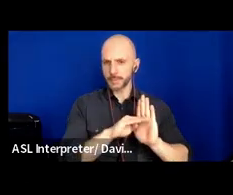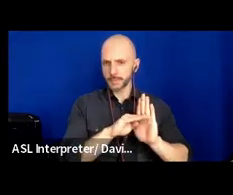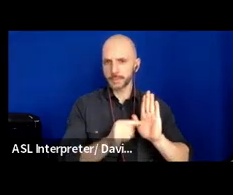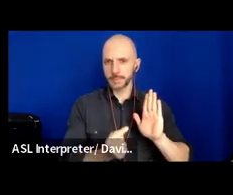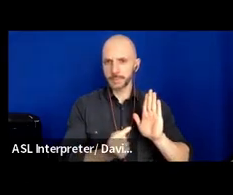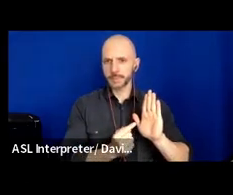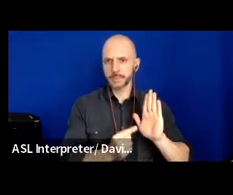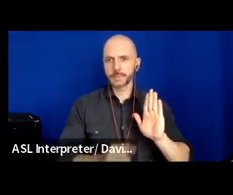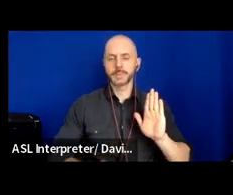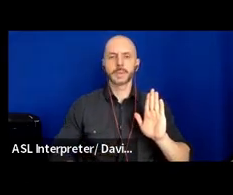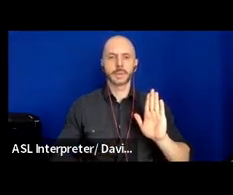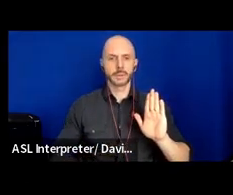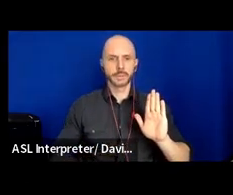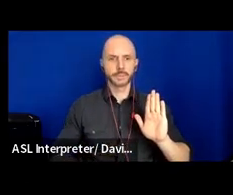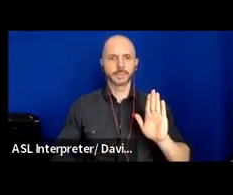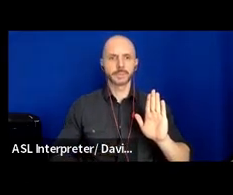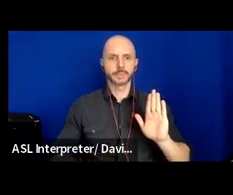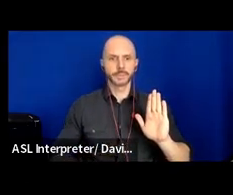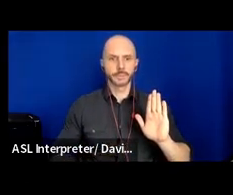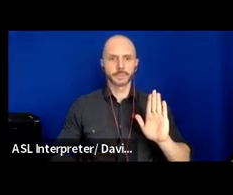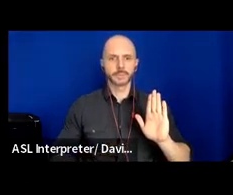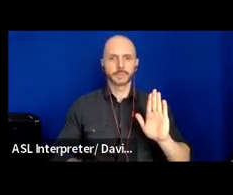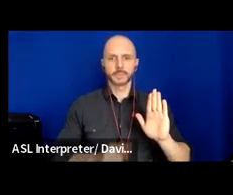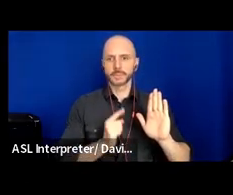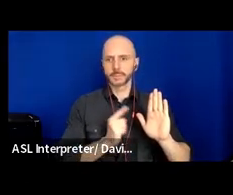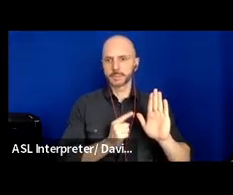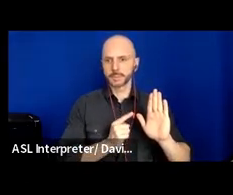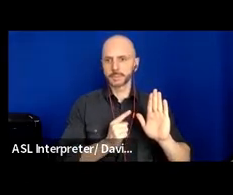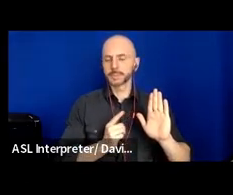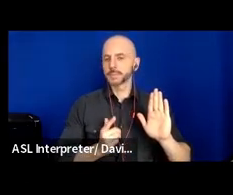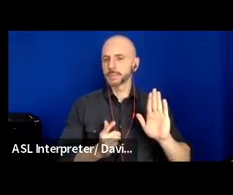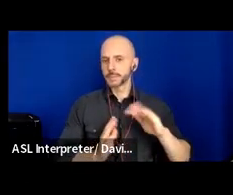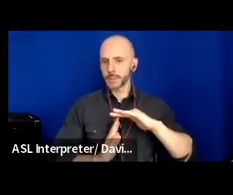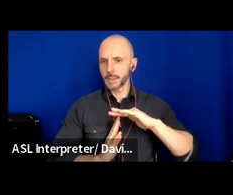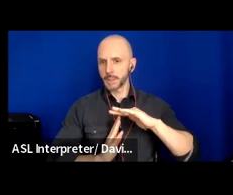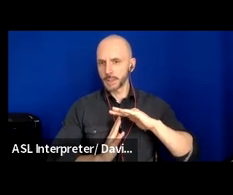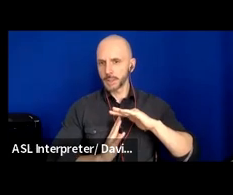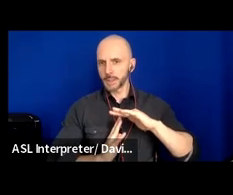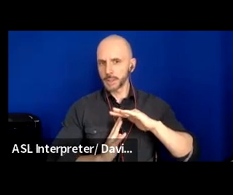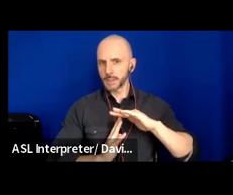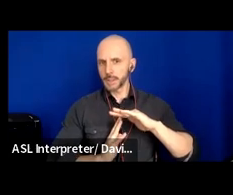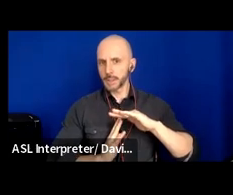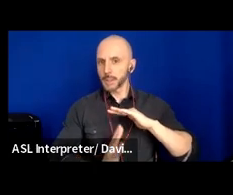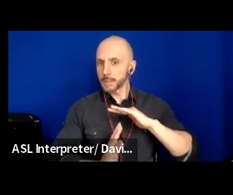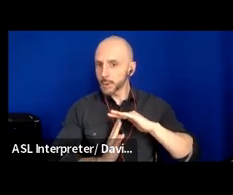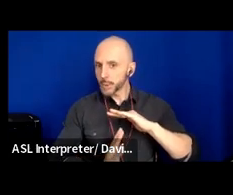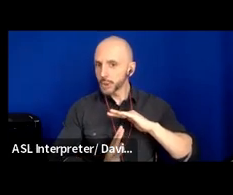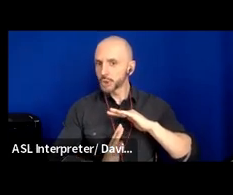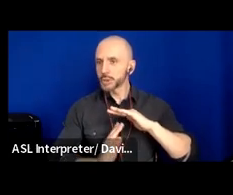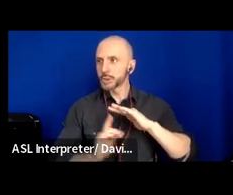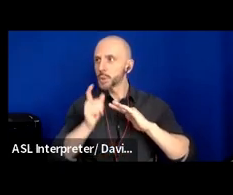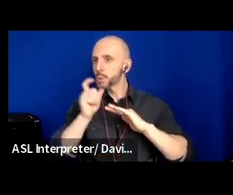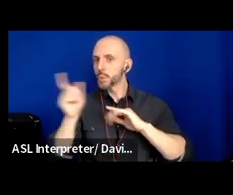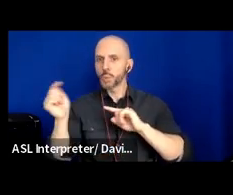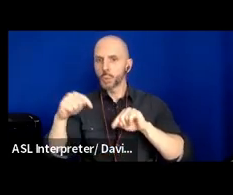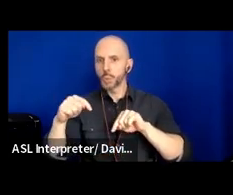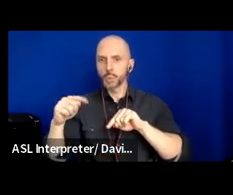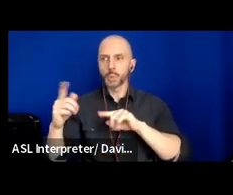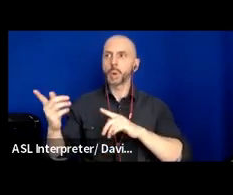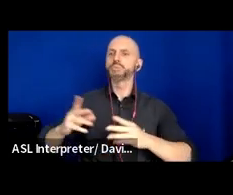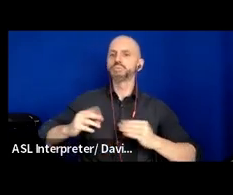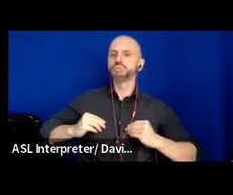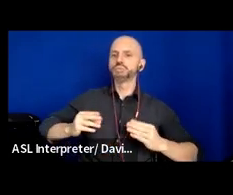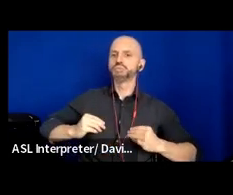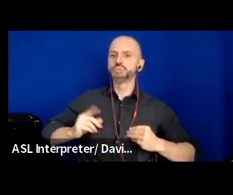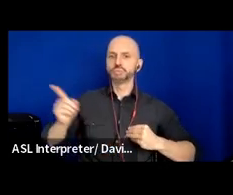of patterns in legislation around immigration patterns of who gets let in at what times in what roles, and how people get treated in terms